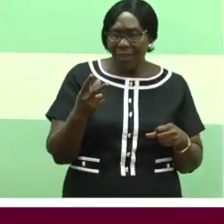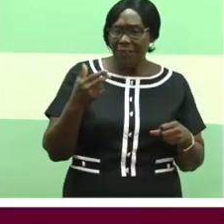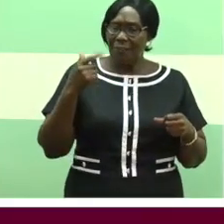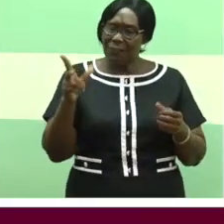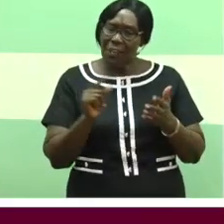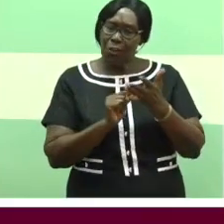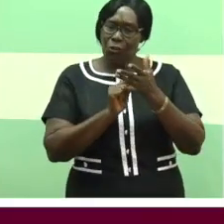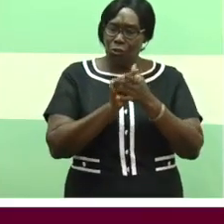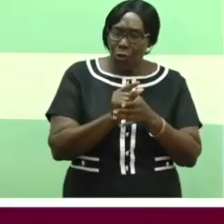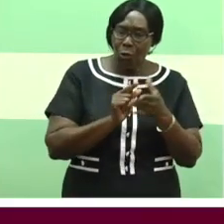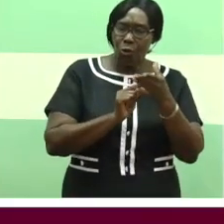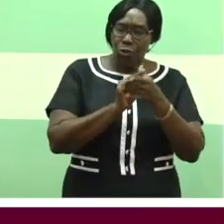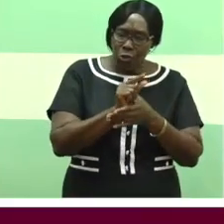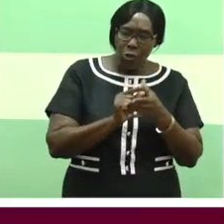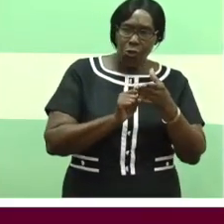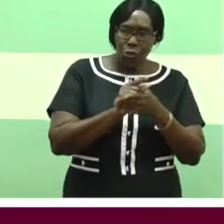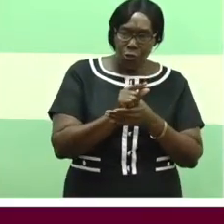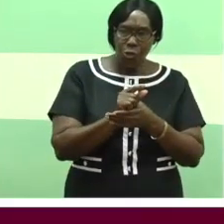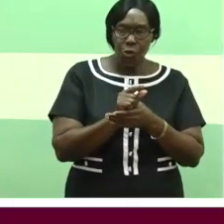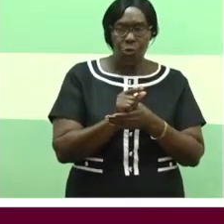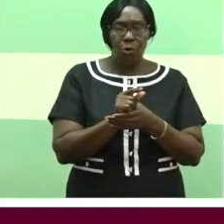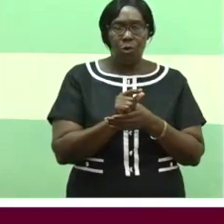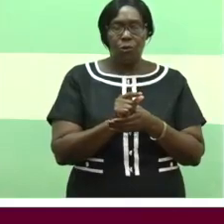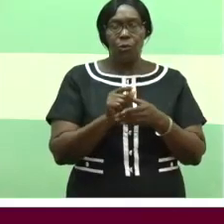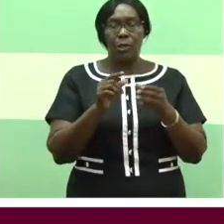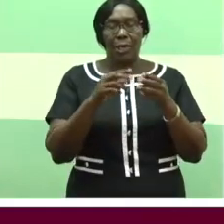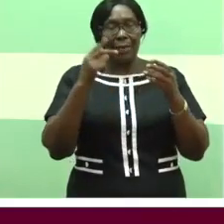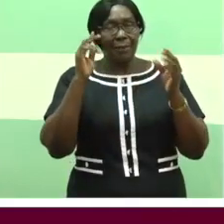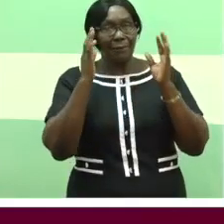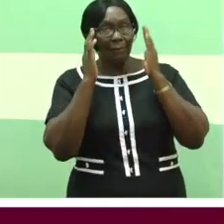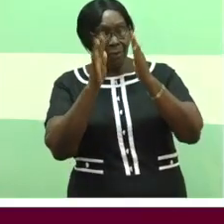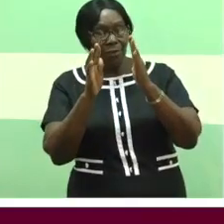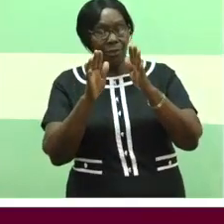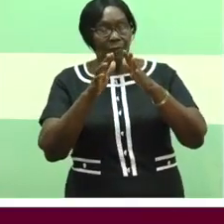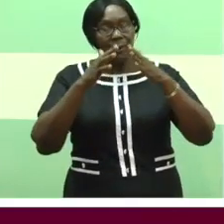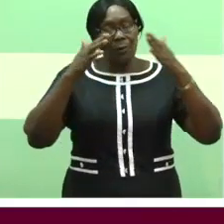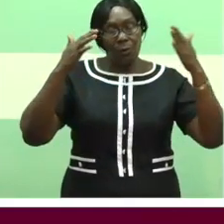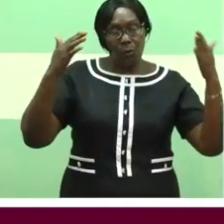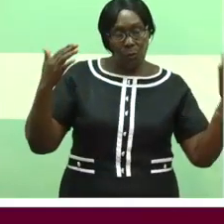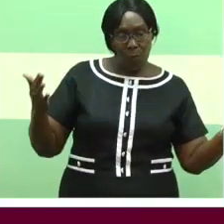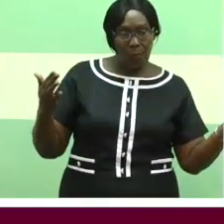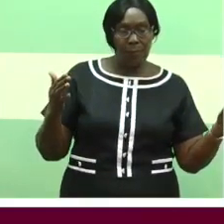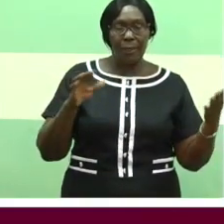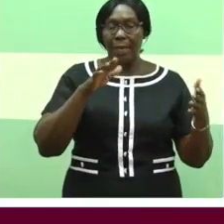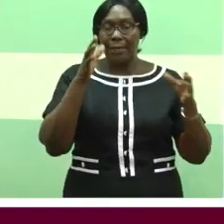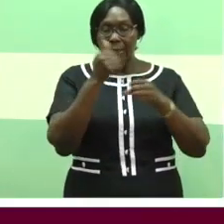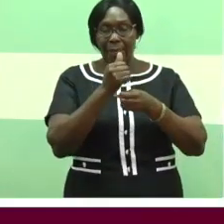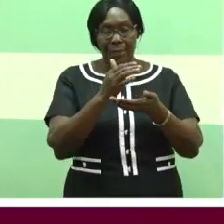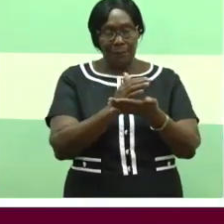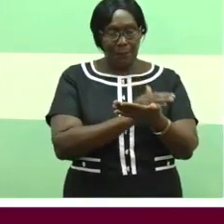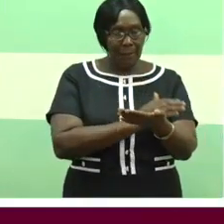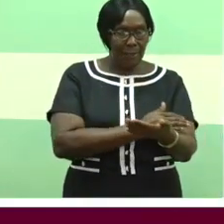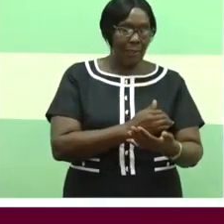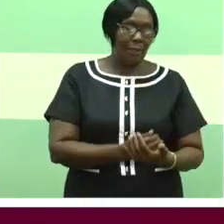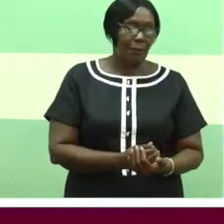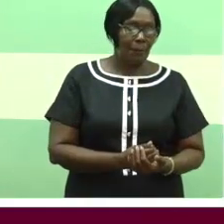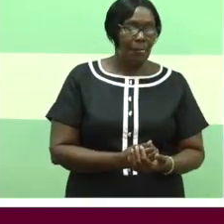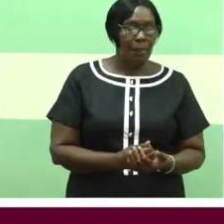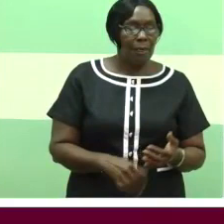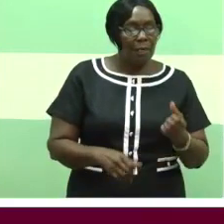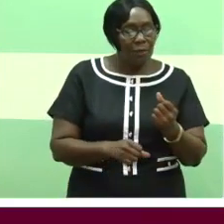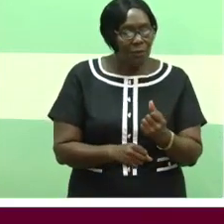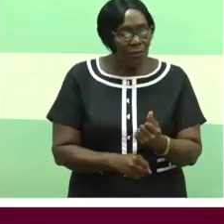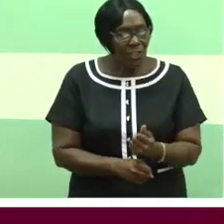So gradually, the child attention span will also improve. So let's look at support.